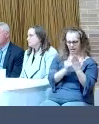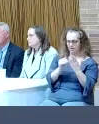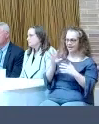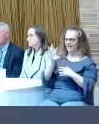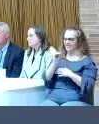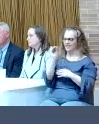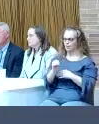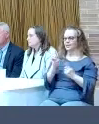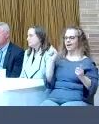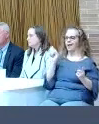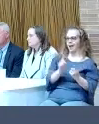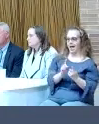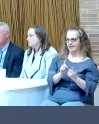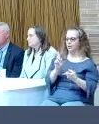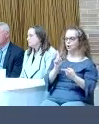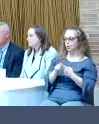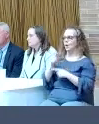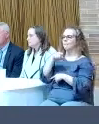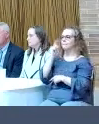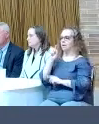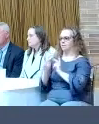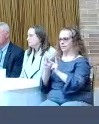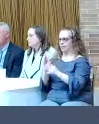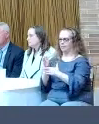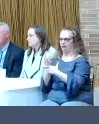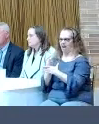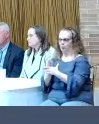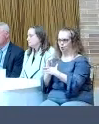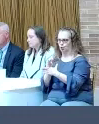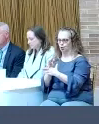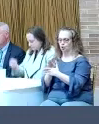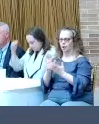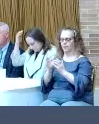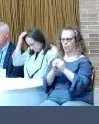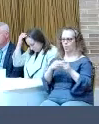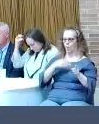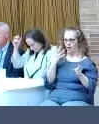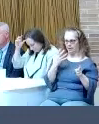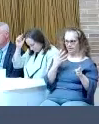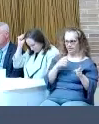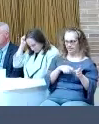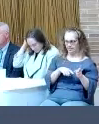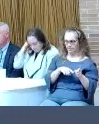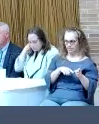50% fewer listings to Black testers on average than to their white